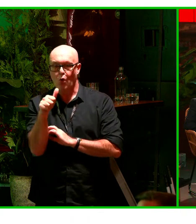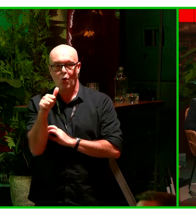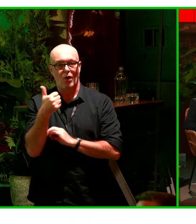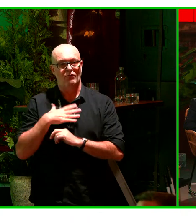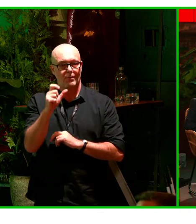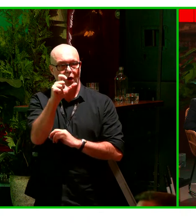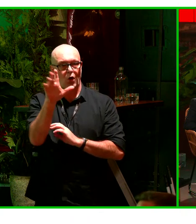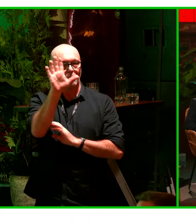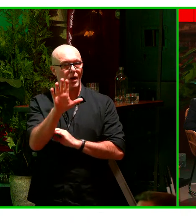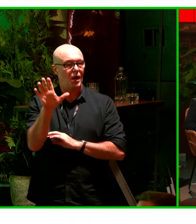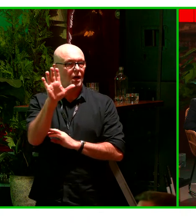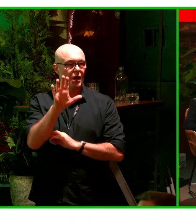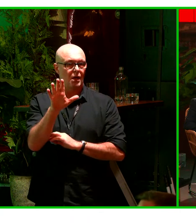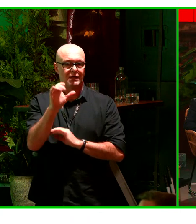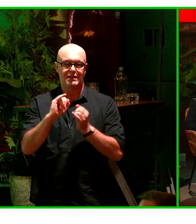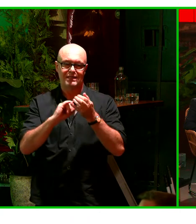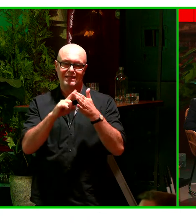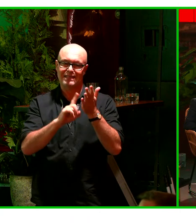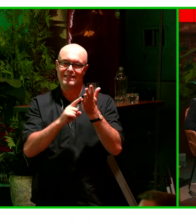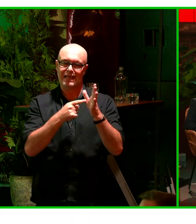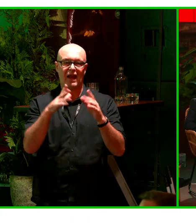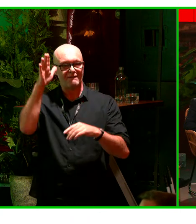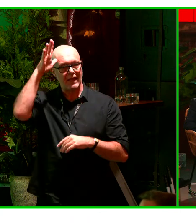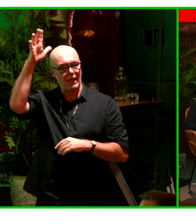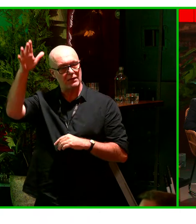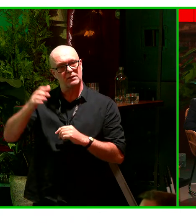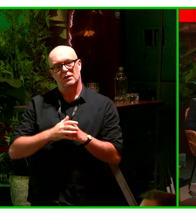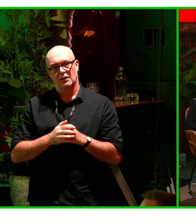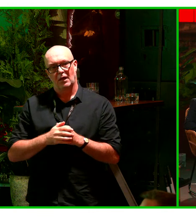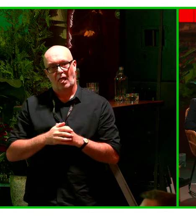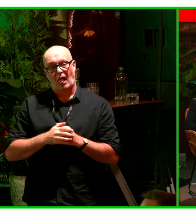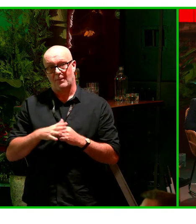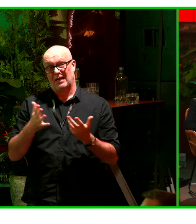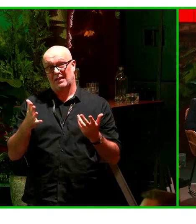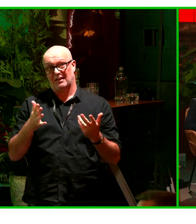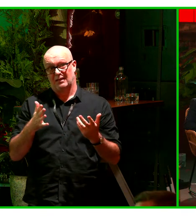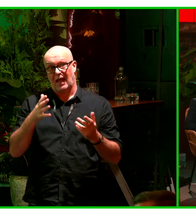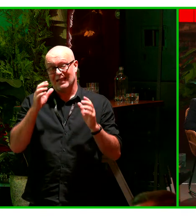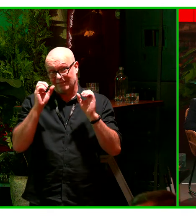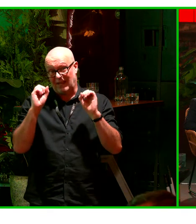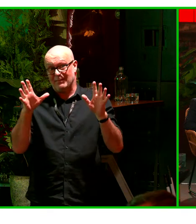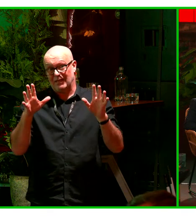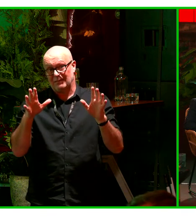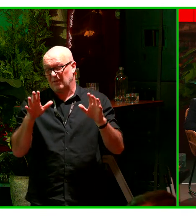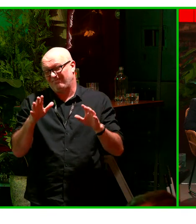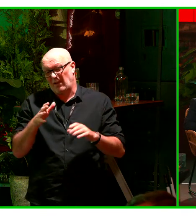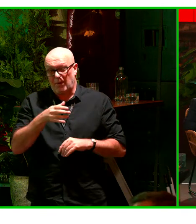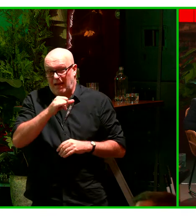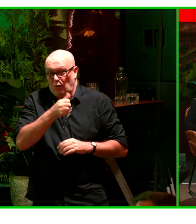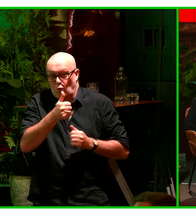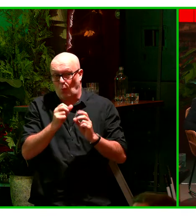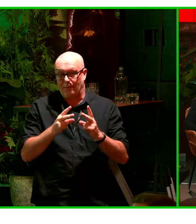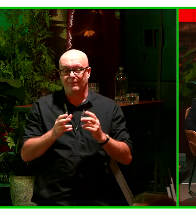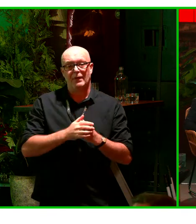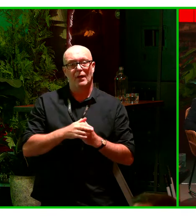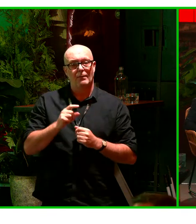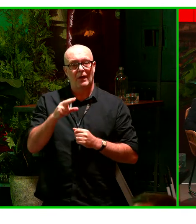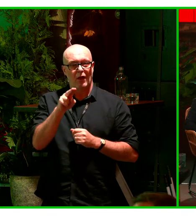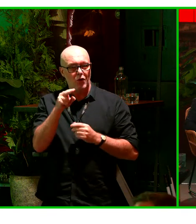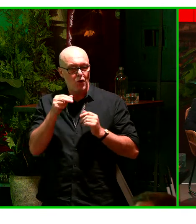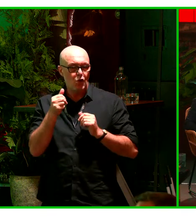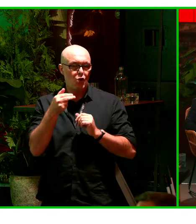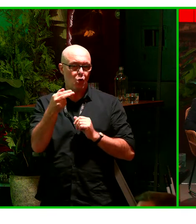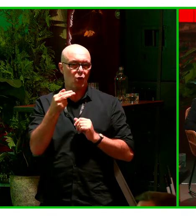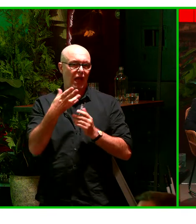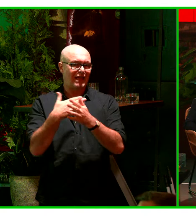Cumbria is Sellafield, maybe some would say most notorious. But of course, the nuclear industry, while much of it is up